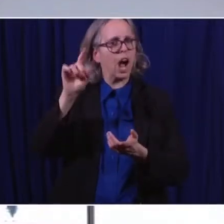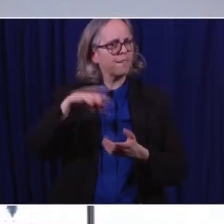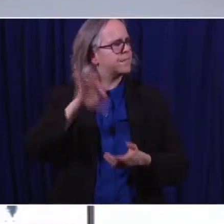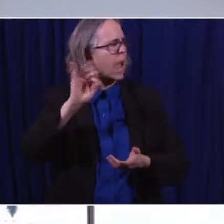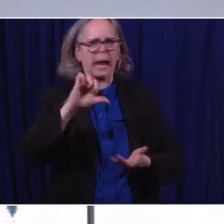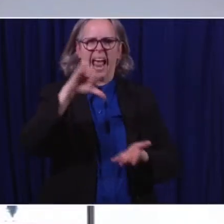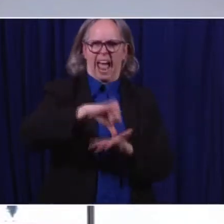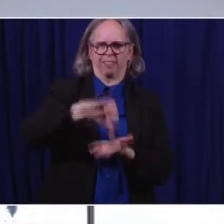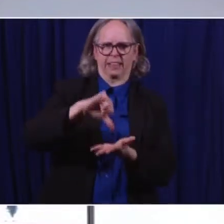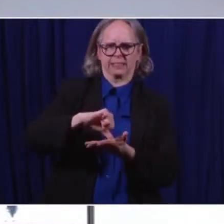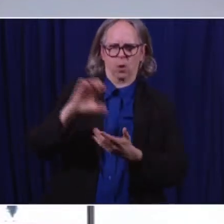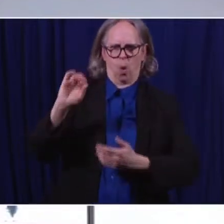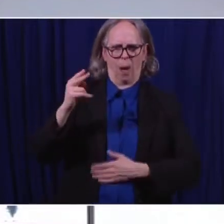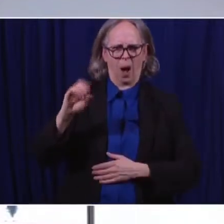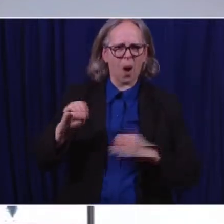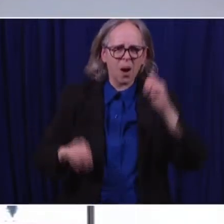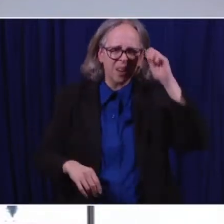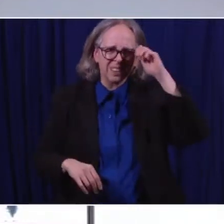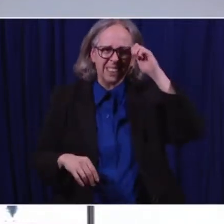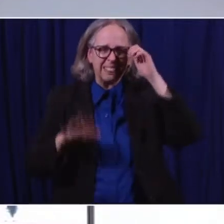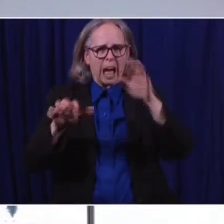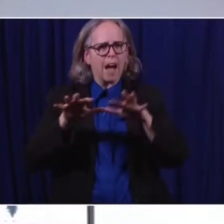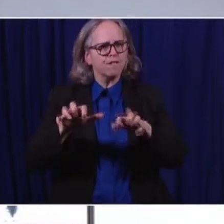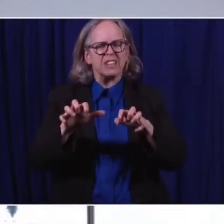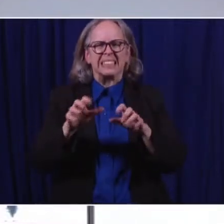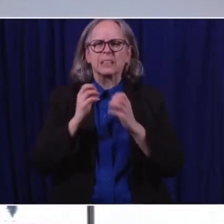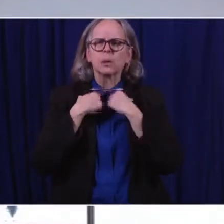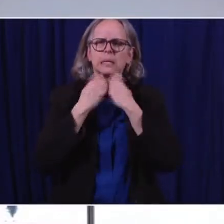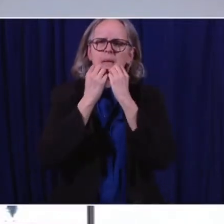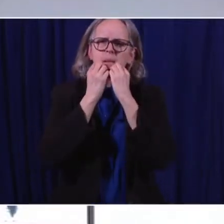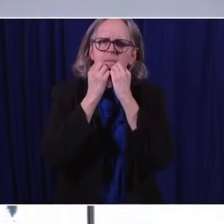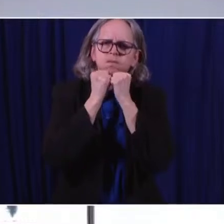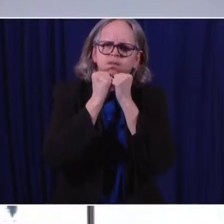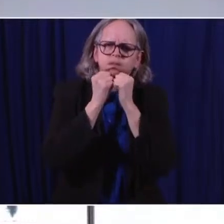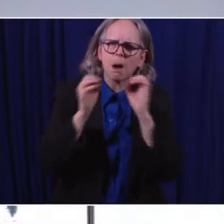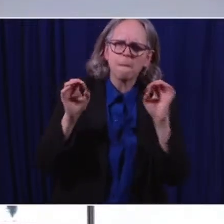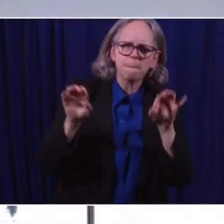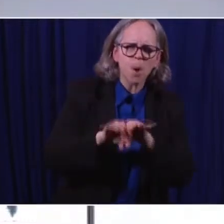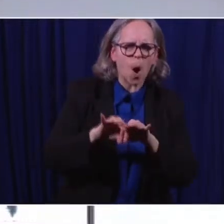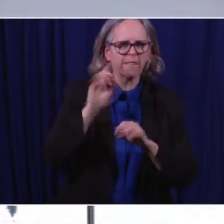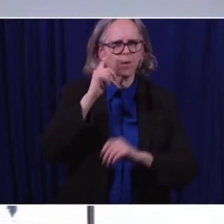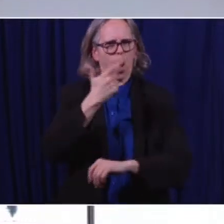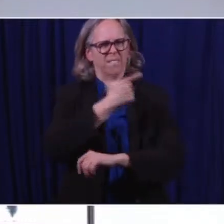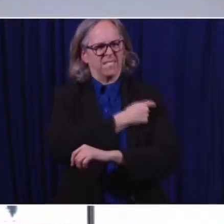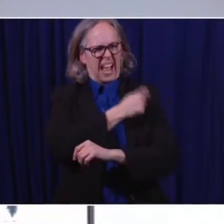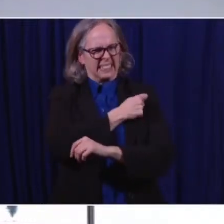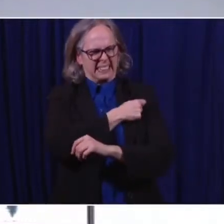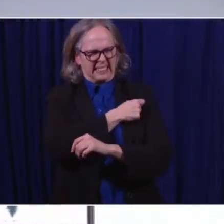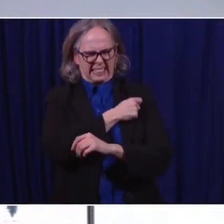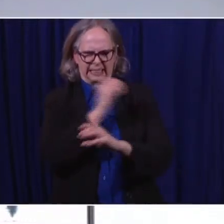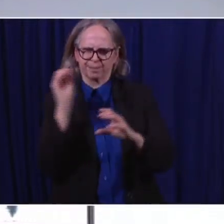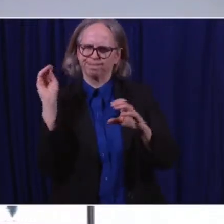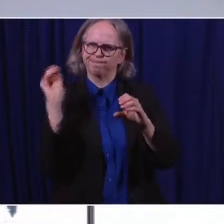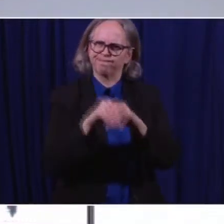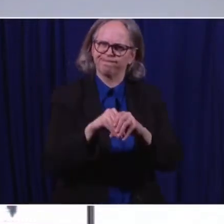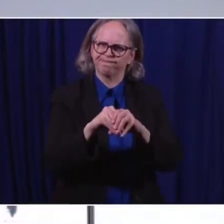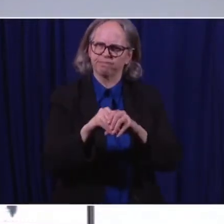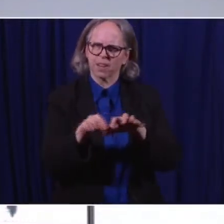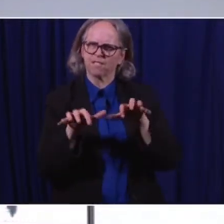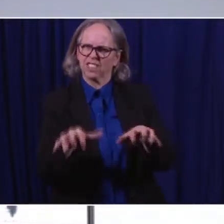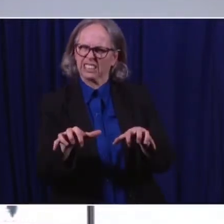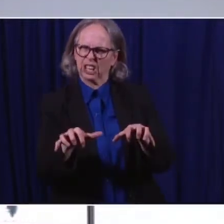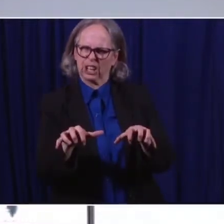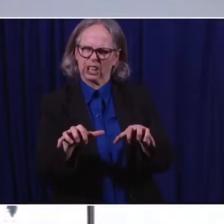of the vaccine supply chain. They keep them, they keep the vaccine super cold. They've been part of the UPS